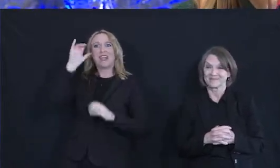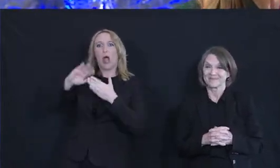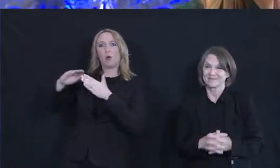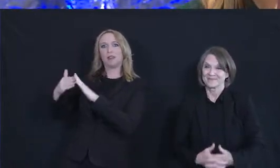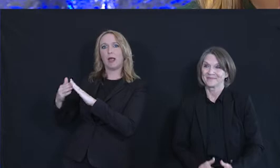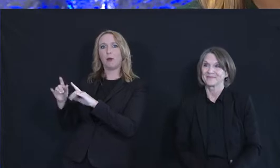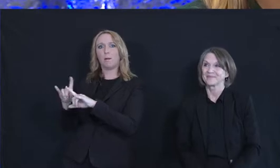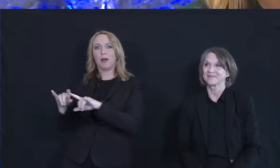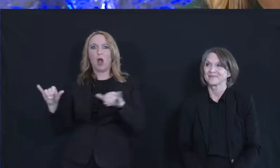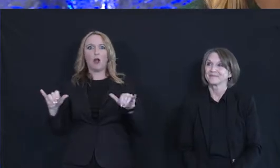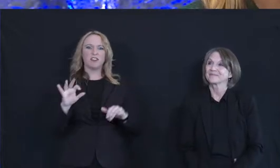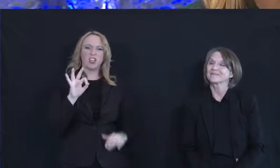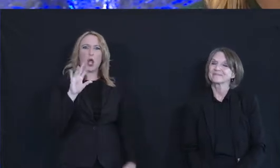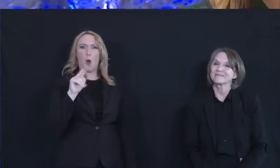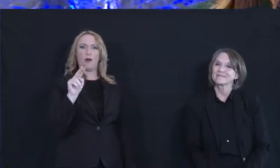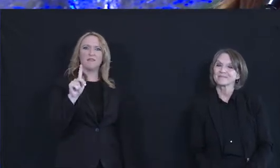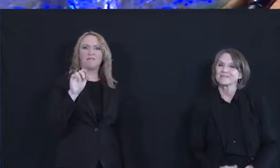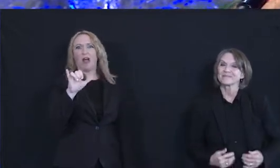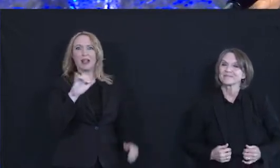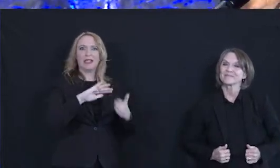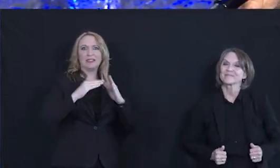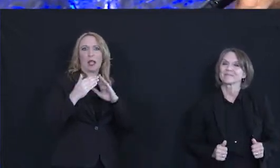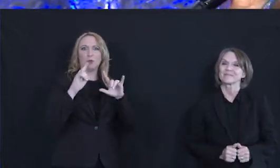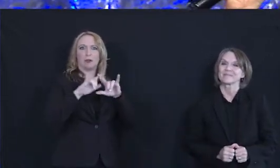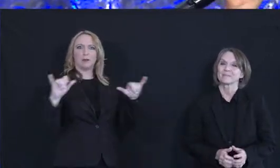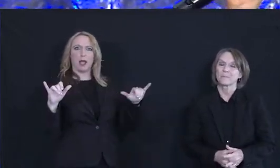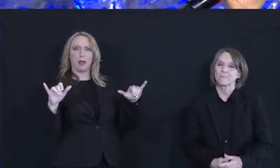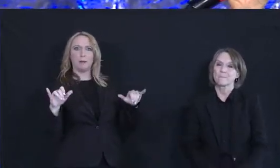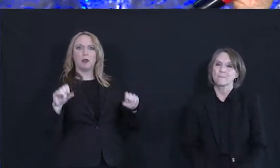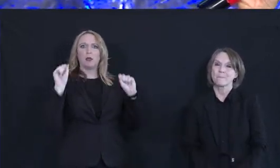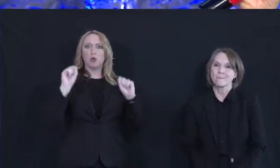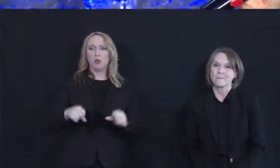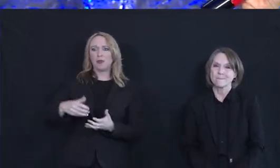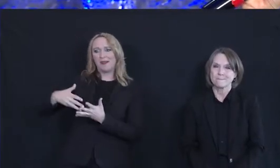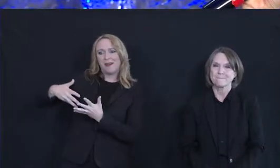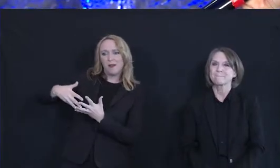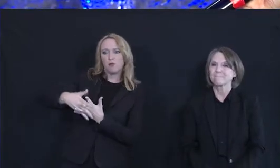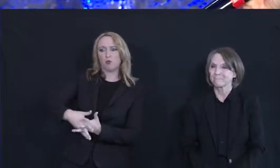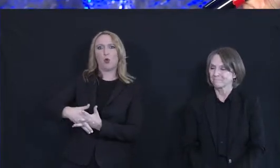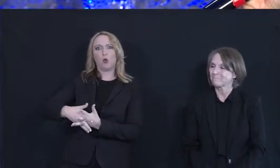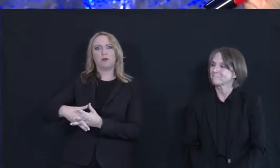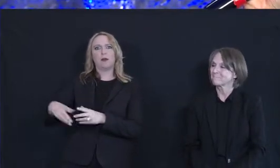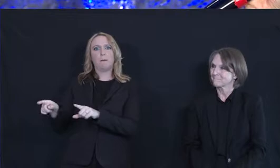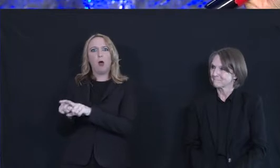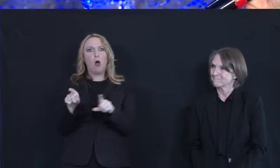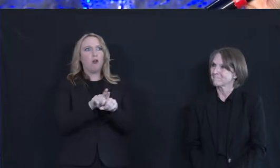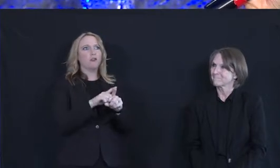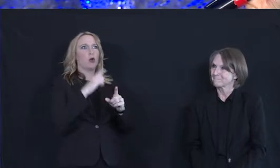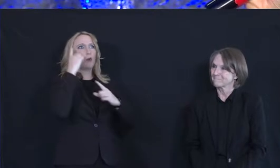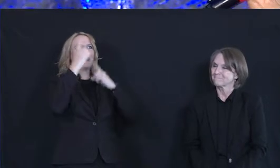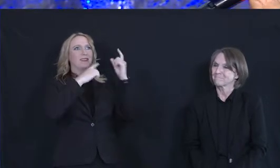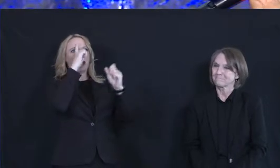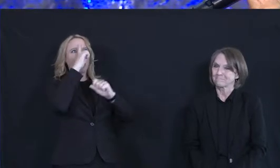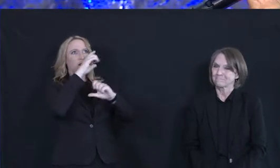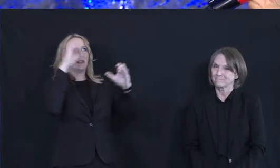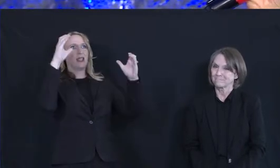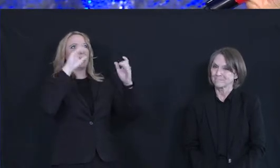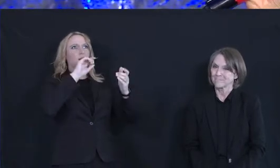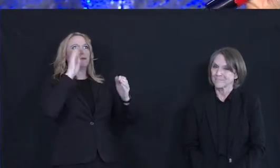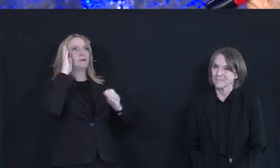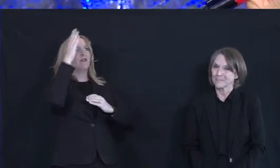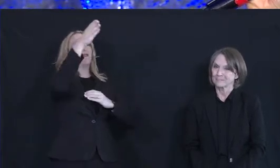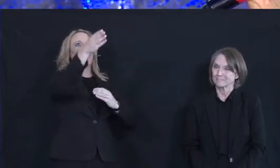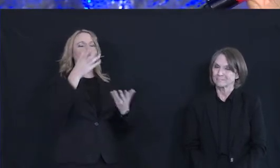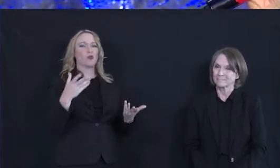you can be forward focused and Progressive but also have your your roots and your feet firmly planted on the ground about what it means to be here in this city and I think